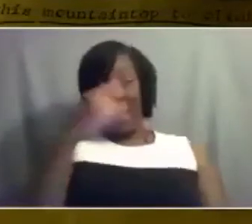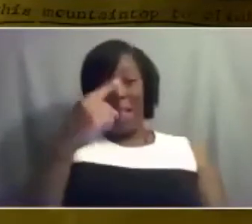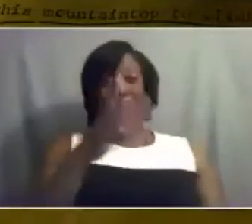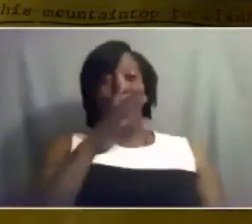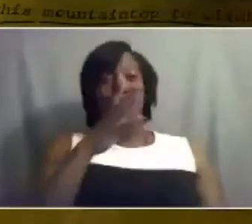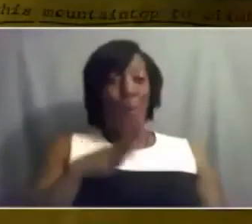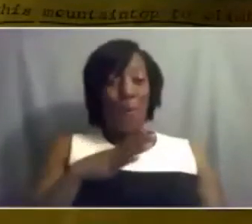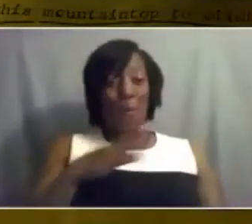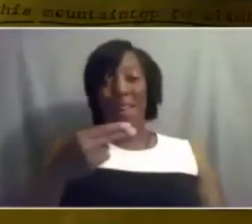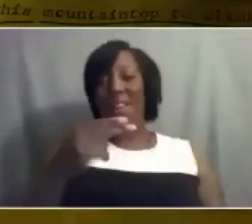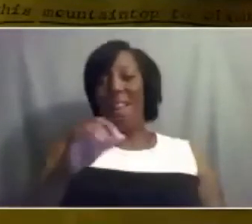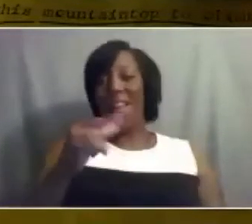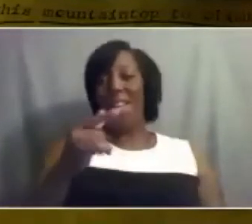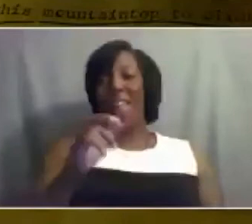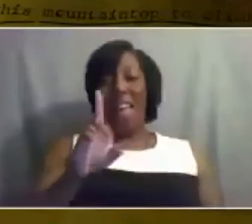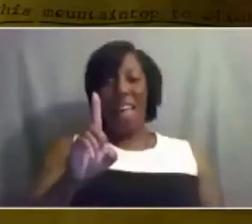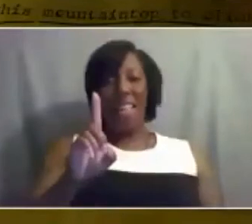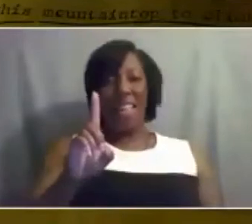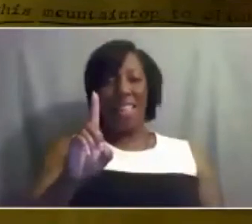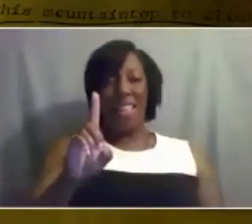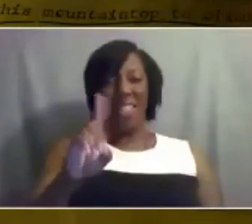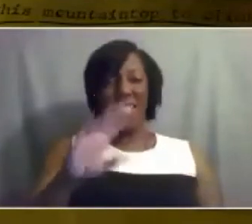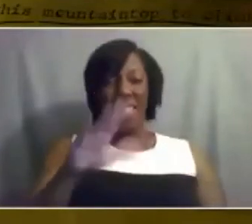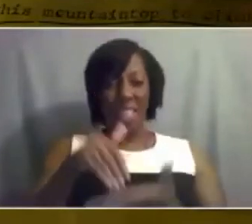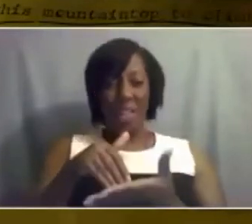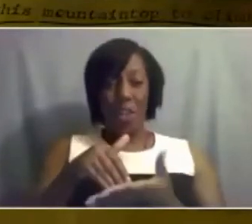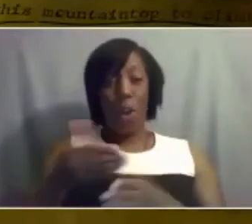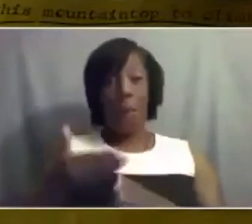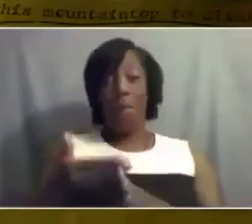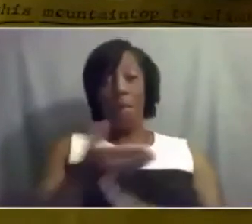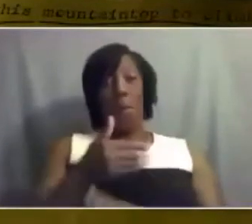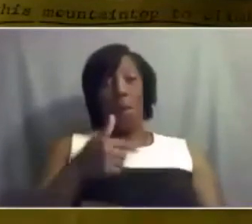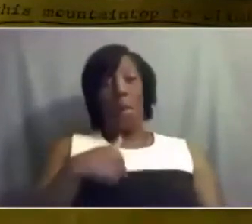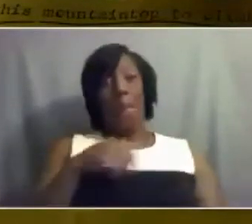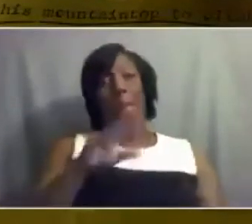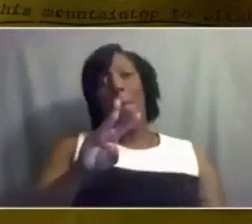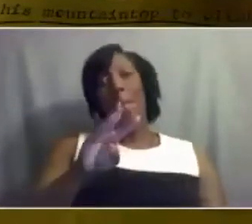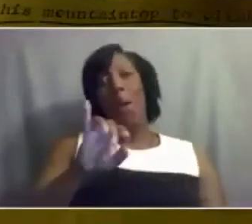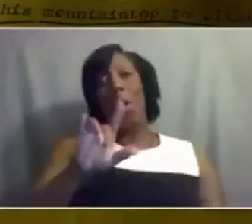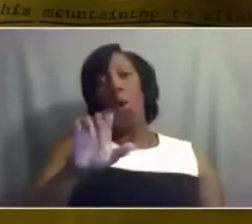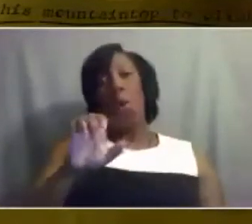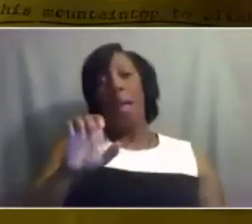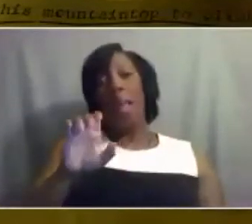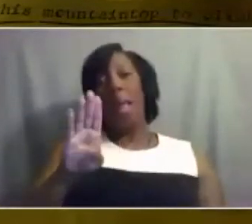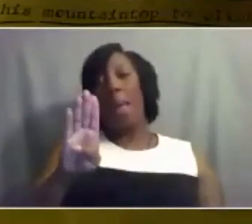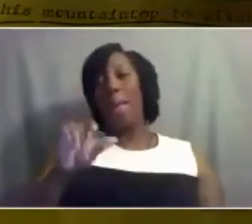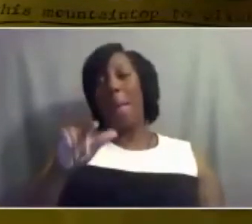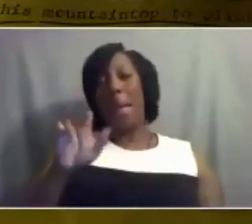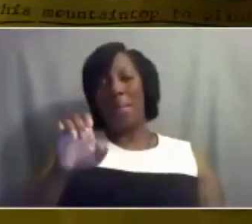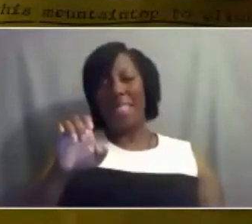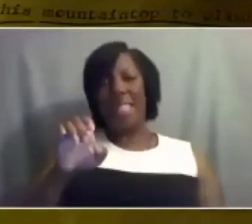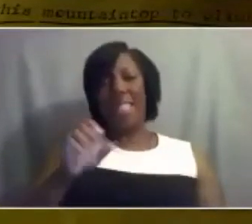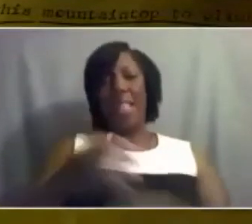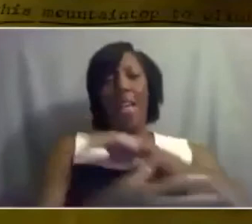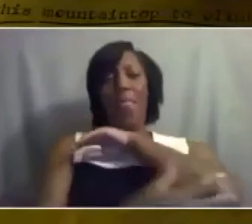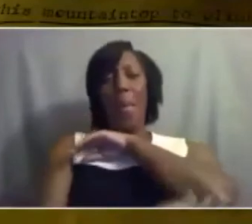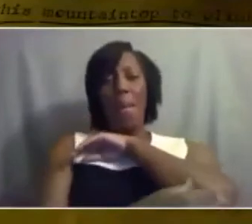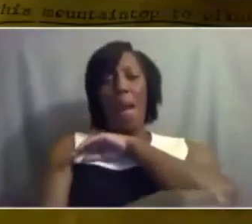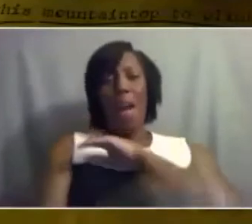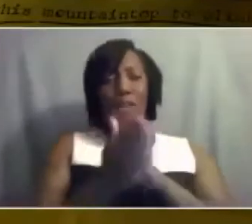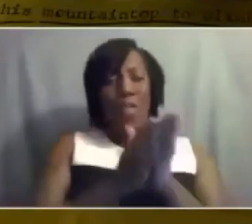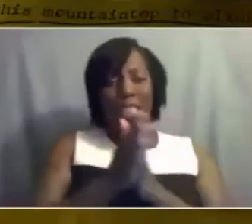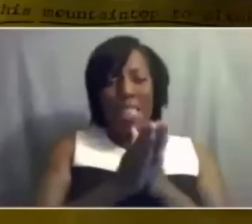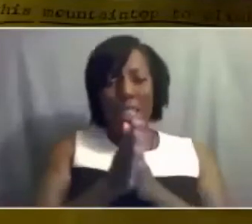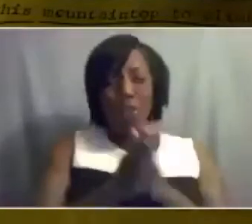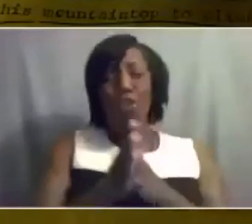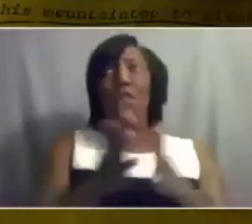I was in that role, Willie Baptiste and the Poverty Initiative, lots of really great organizations like